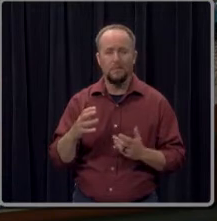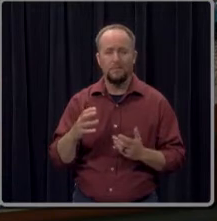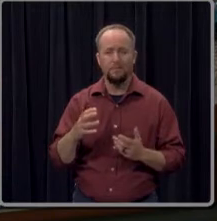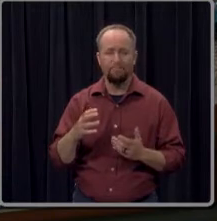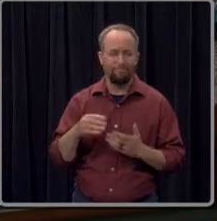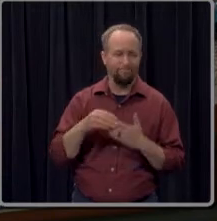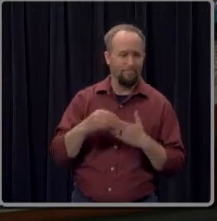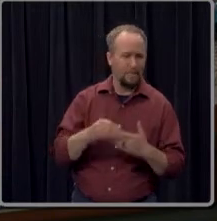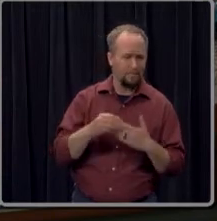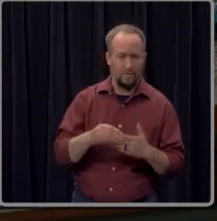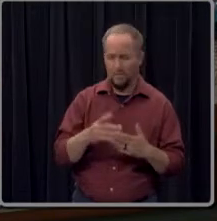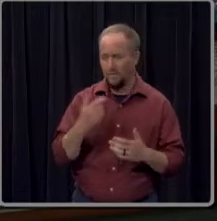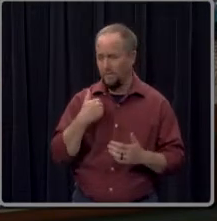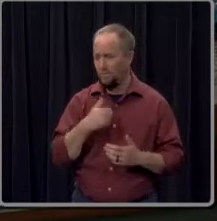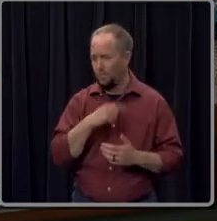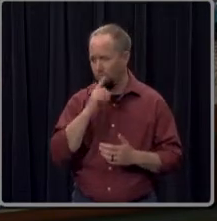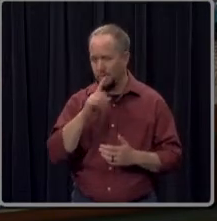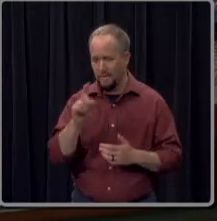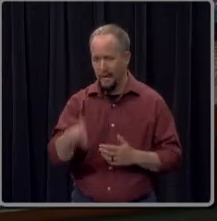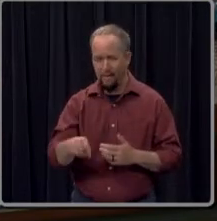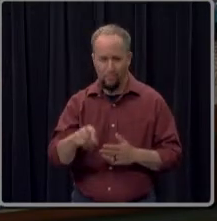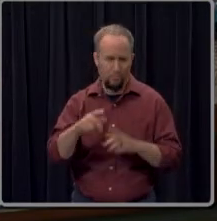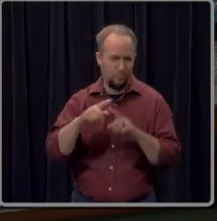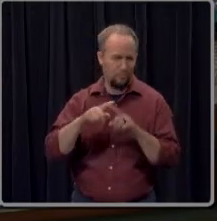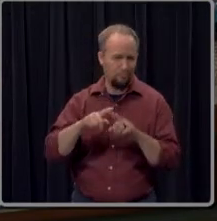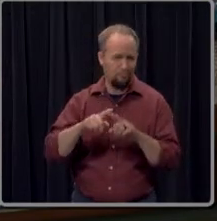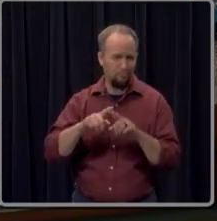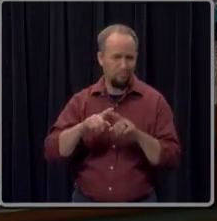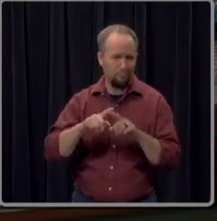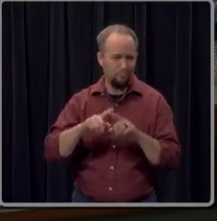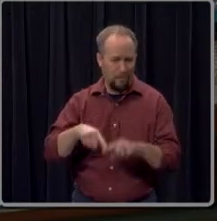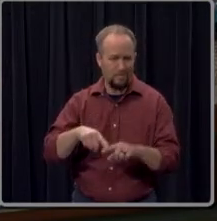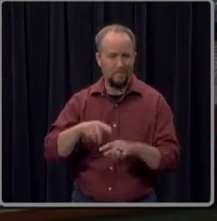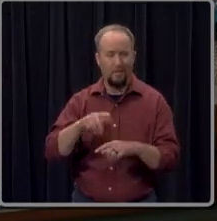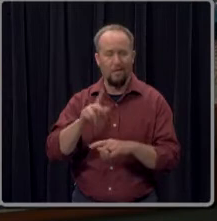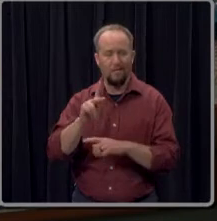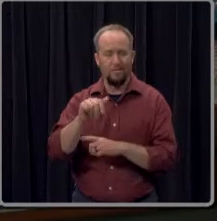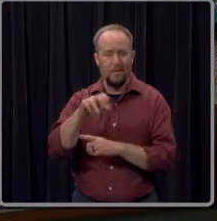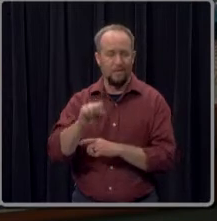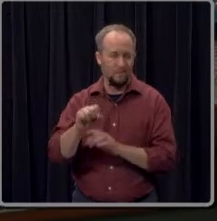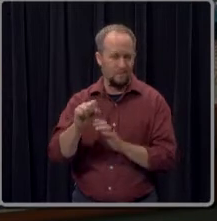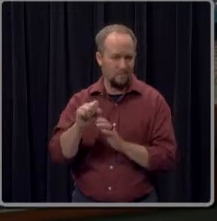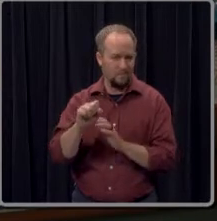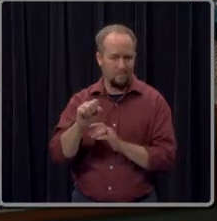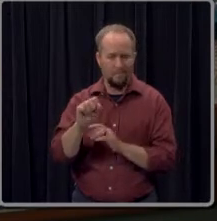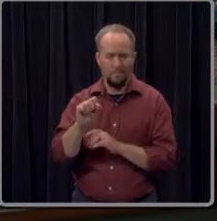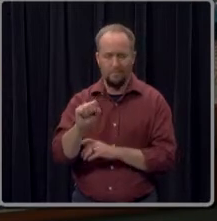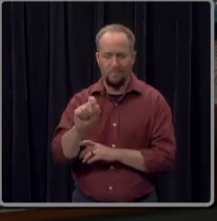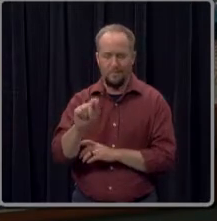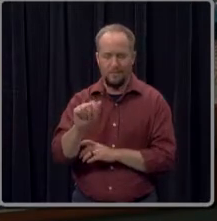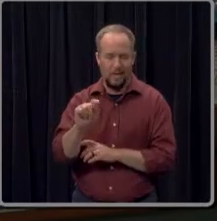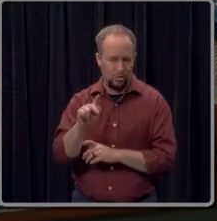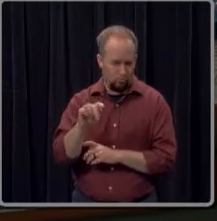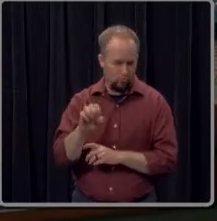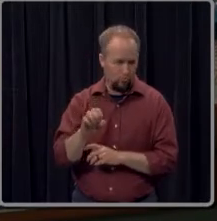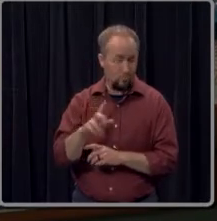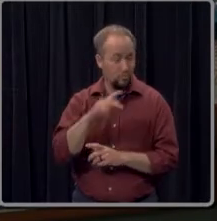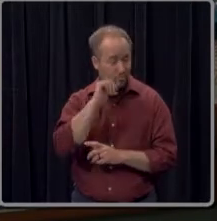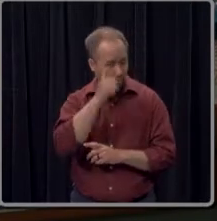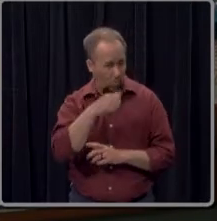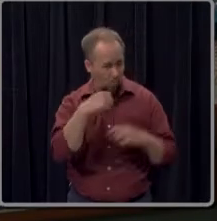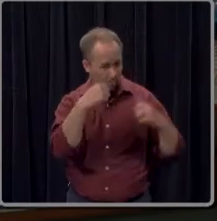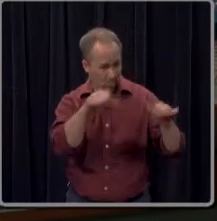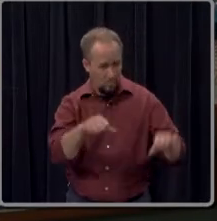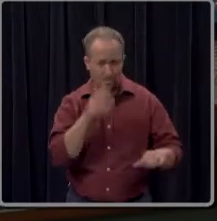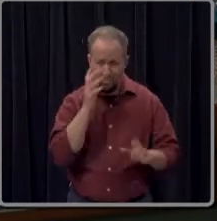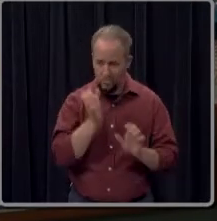leeway there. We kind of have to, based on Kansas statute. So tomorrow, a posting will be created and shared on